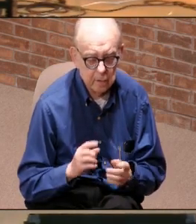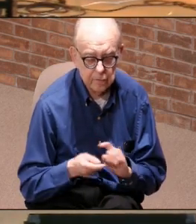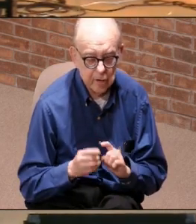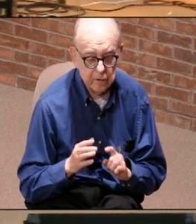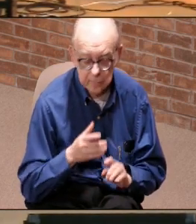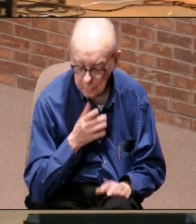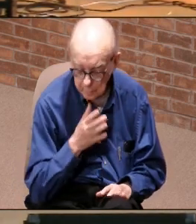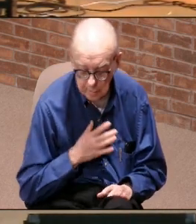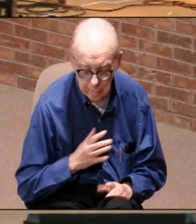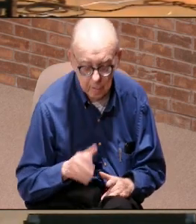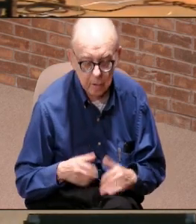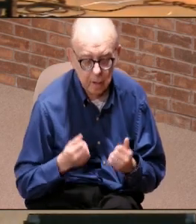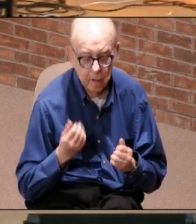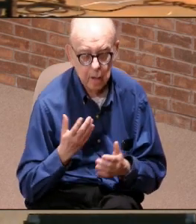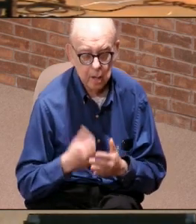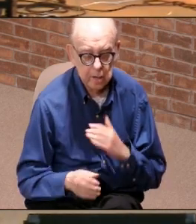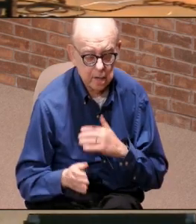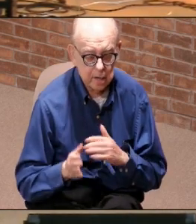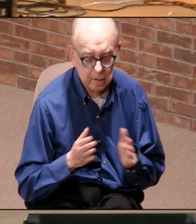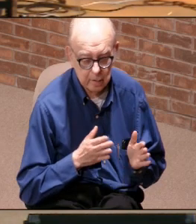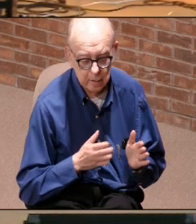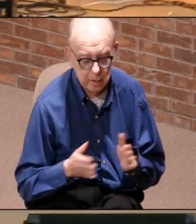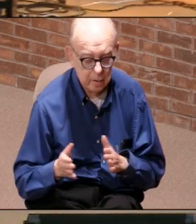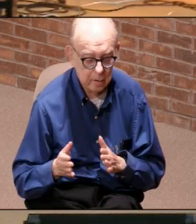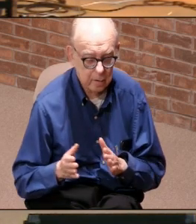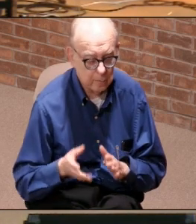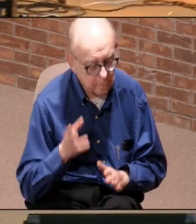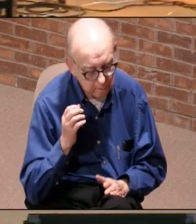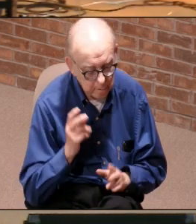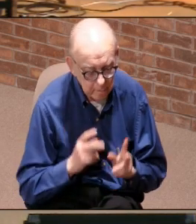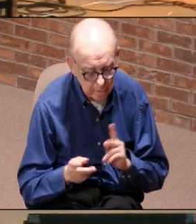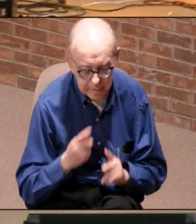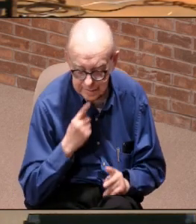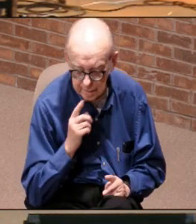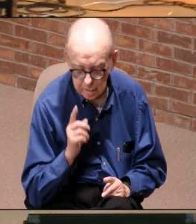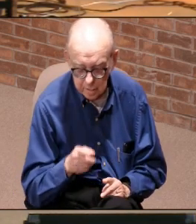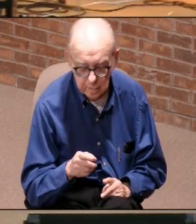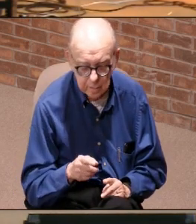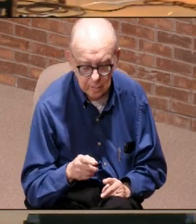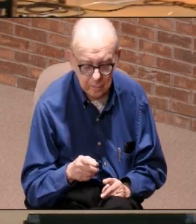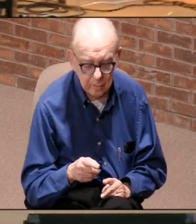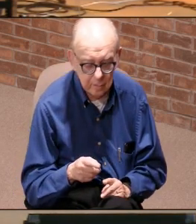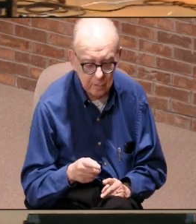her life. She got out of the pattern of listening to people tell her,